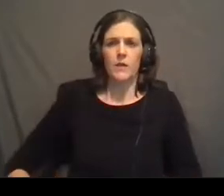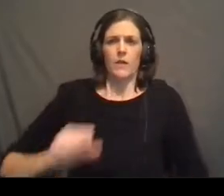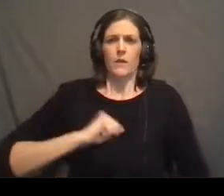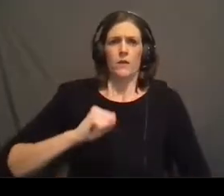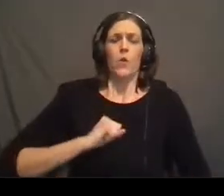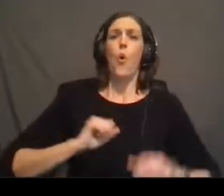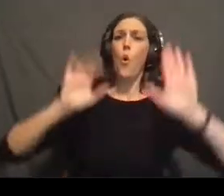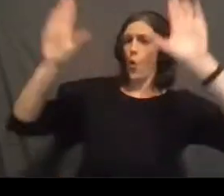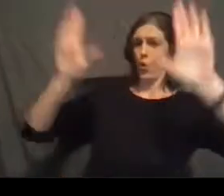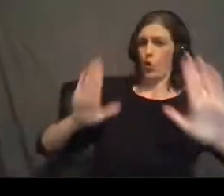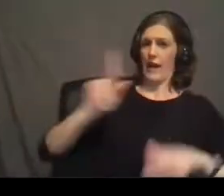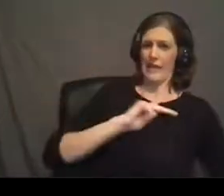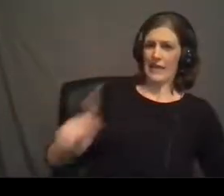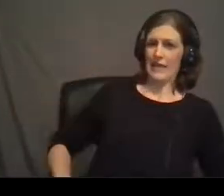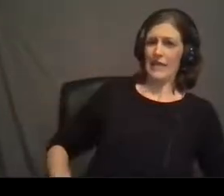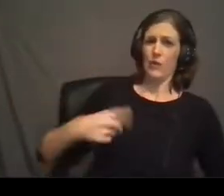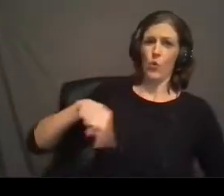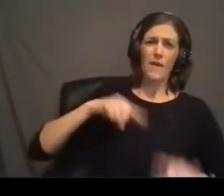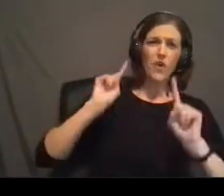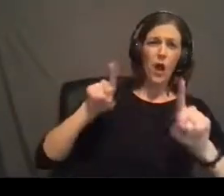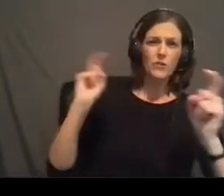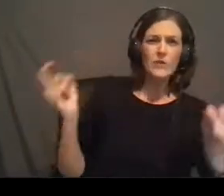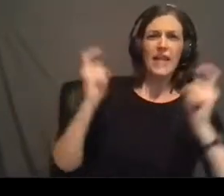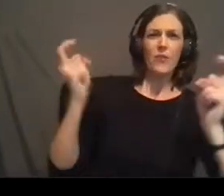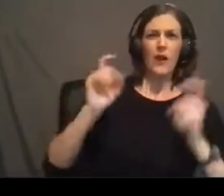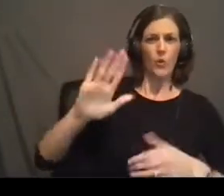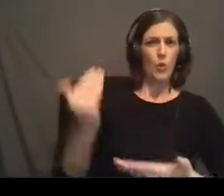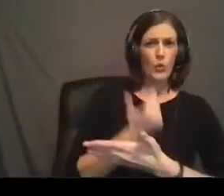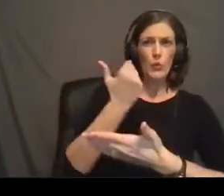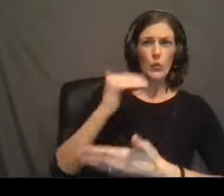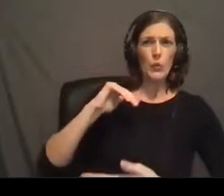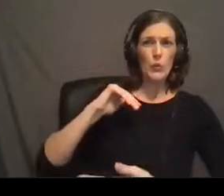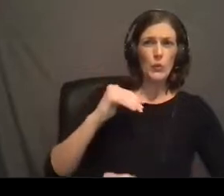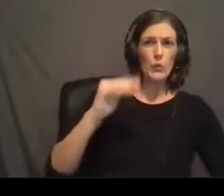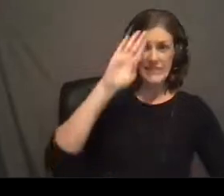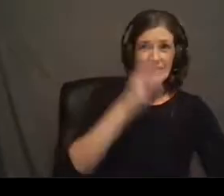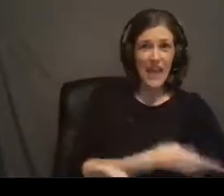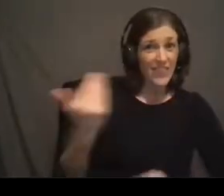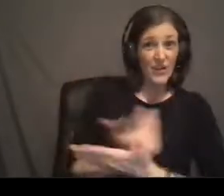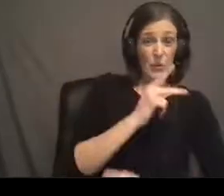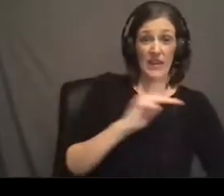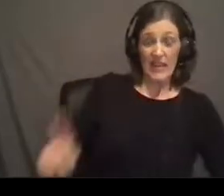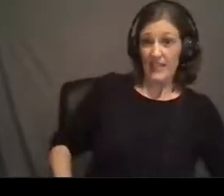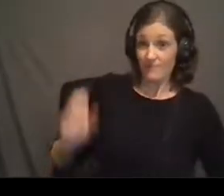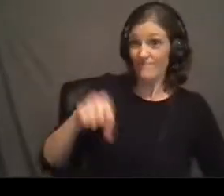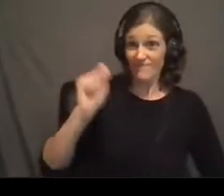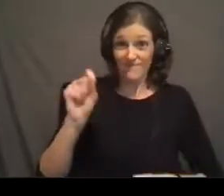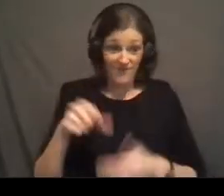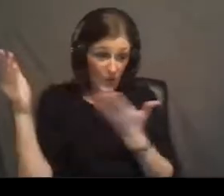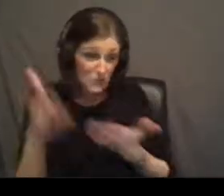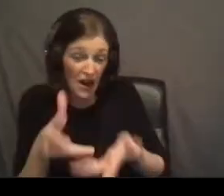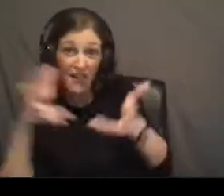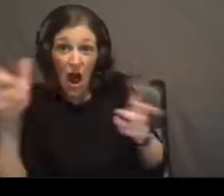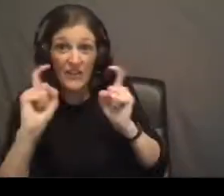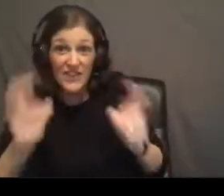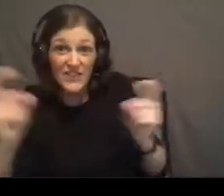Oh, great king, we have come to celebrate your new son, the new king. Yes, and we brought lots of gifts to celebrate